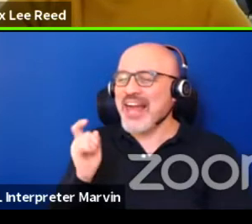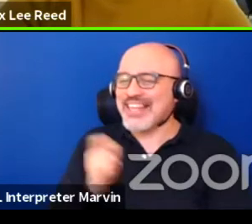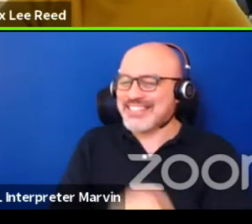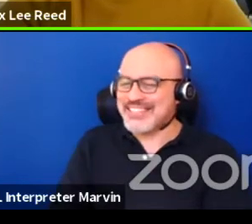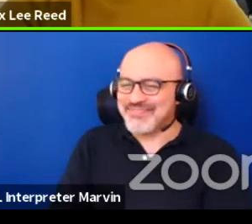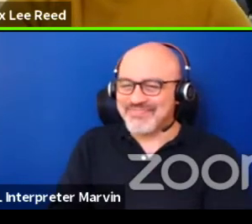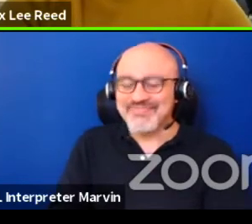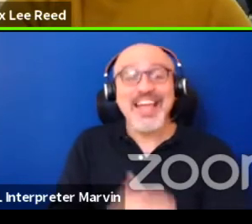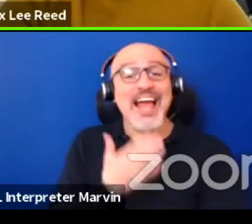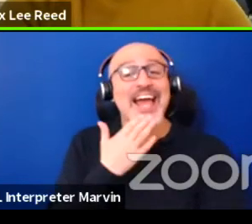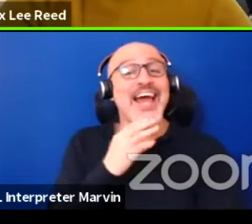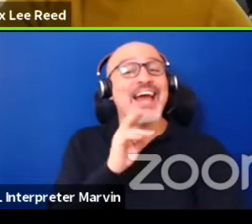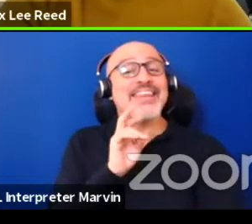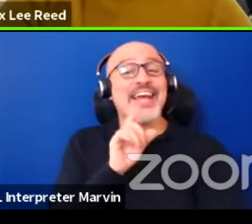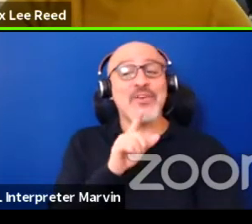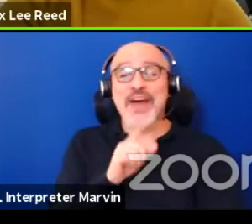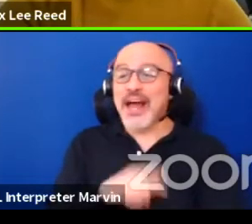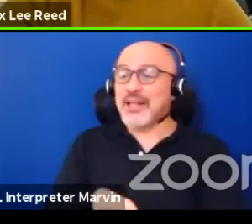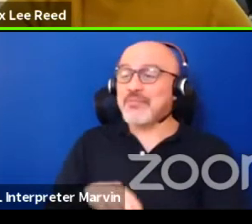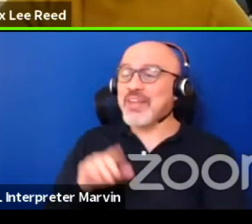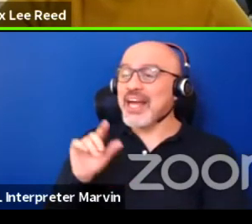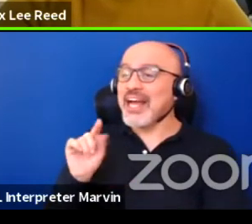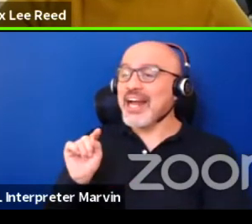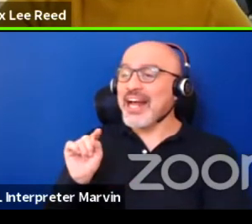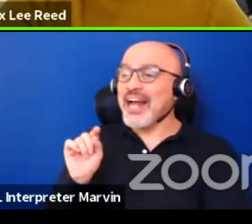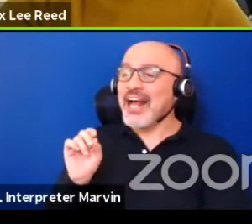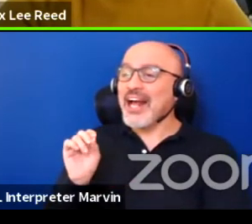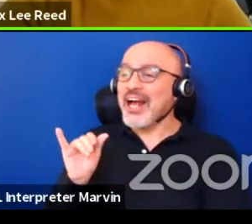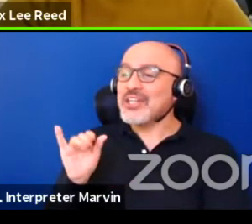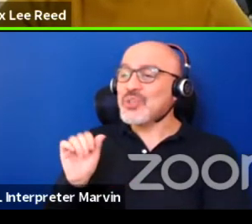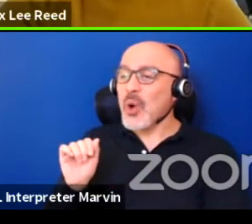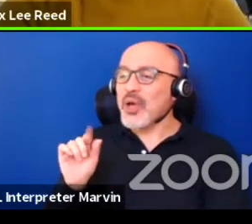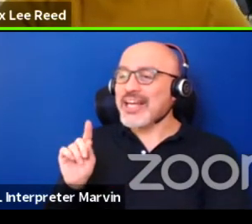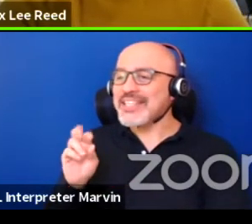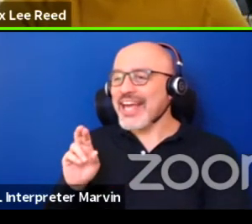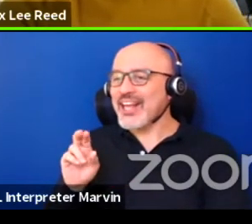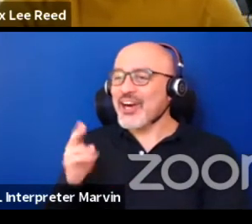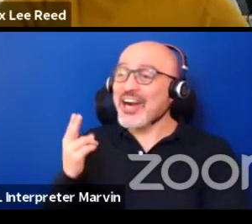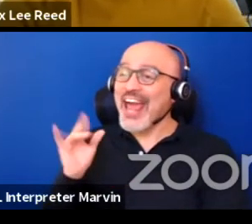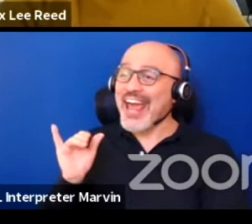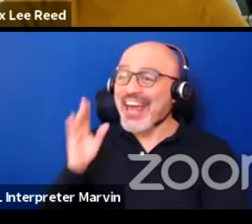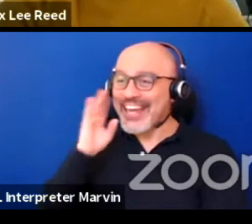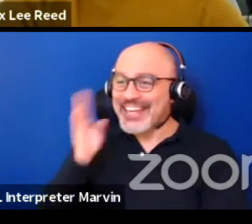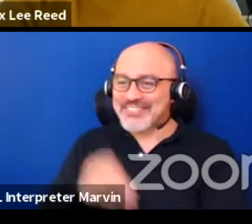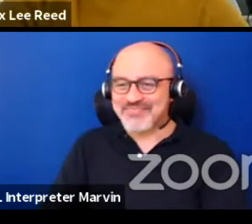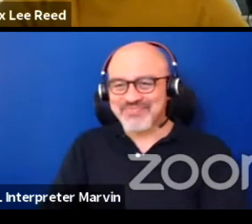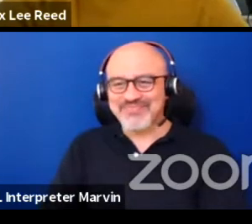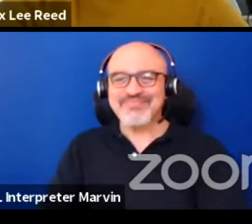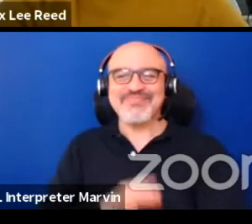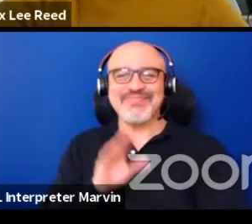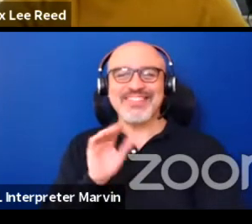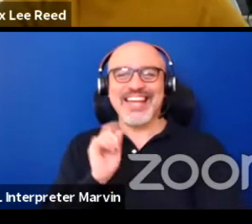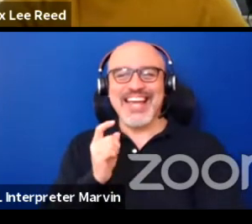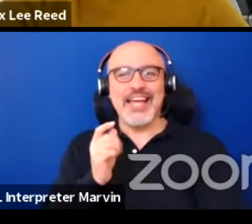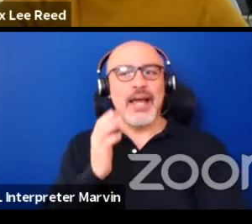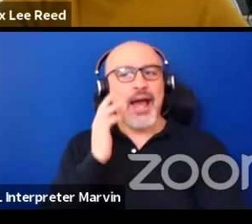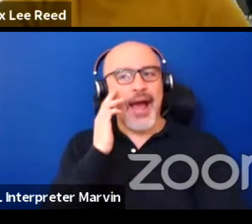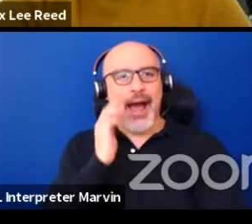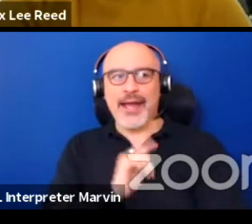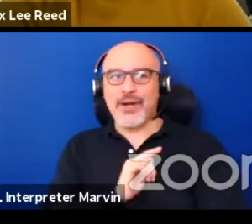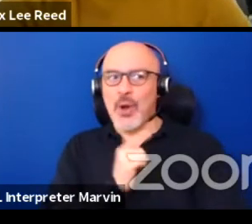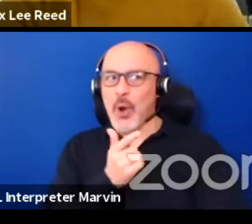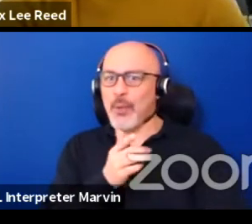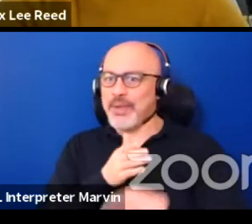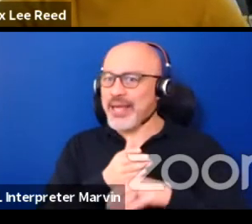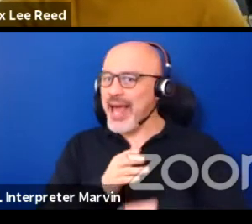Val. Ms. Toya Taylor, hey. Hey, Alex. I knew you were going to make me go after Valerie.